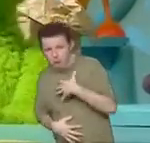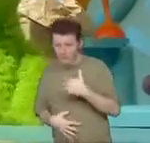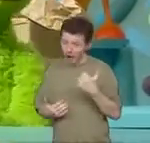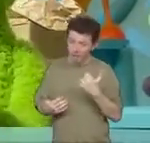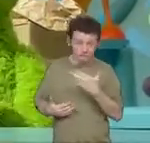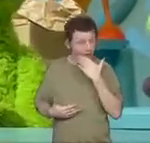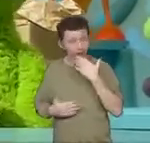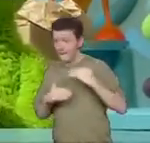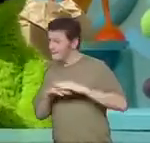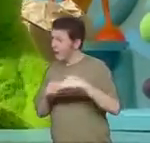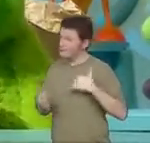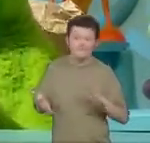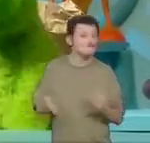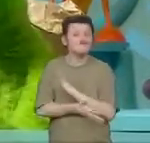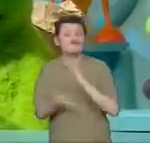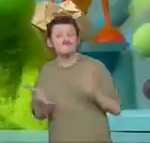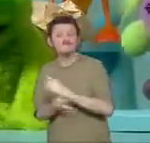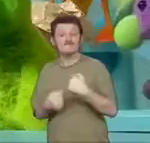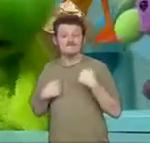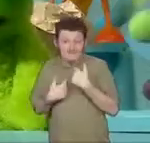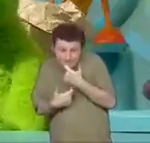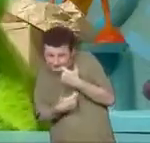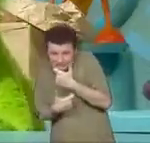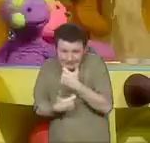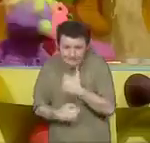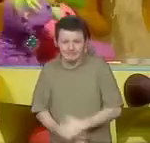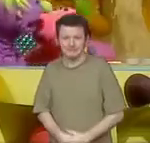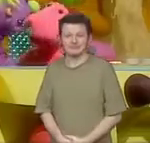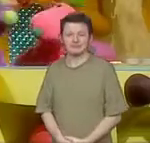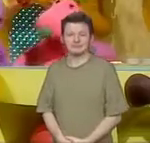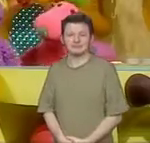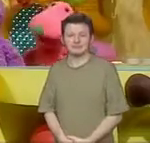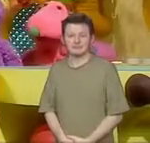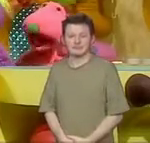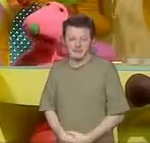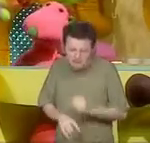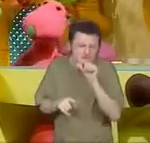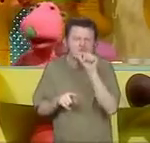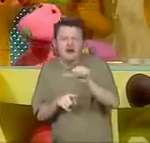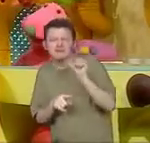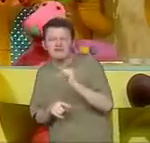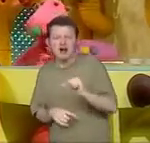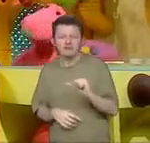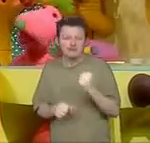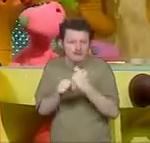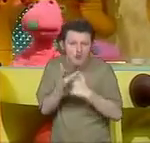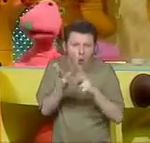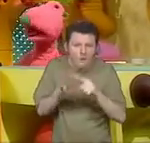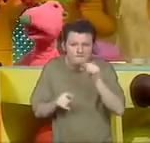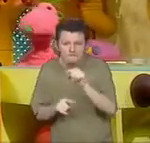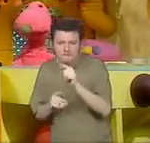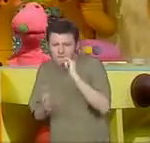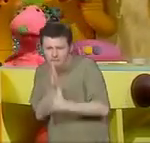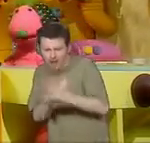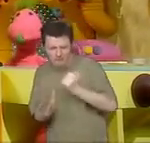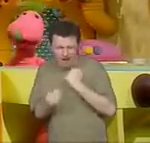whacking it with a hooby sandwich hammer until it's nice and flat. Yes. All right, Groove. Well, I'm going back to play with my